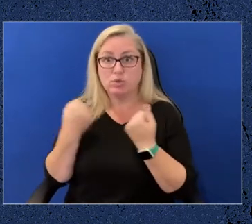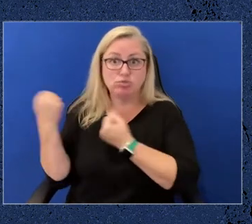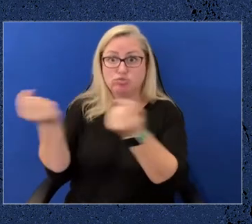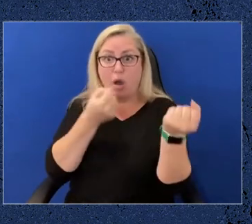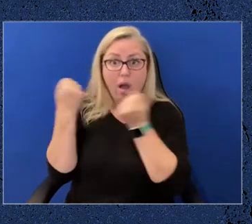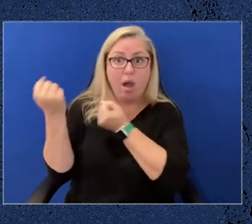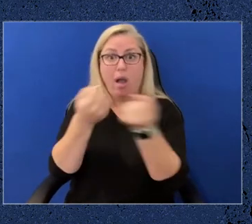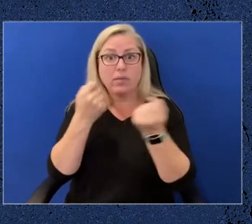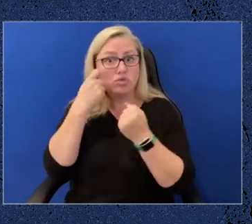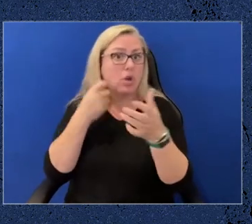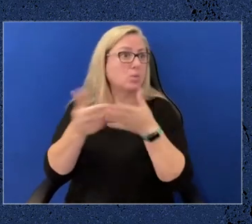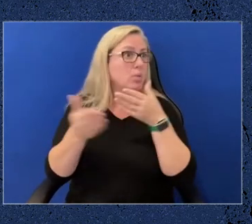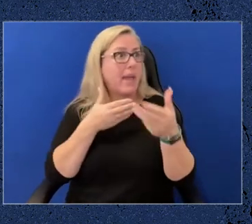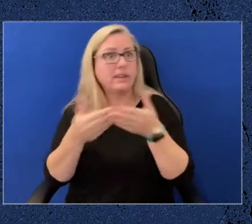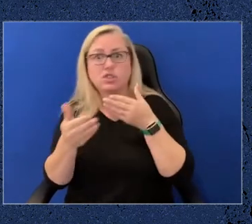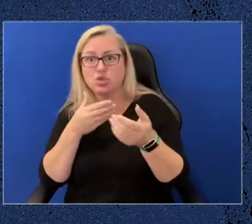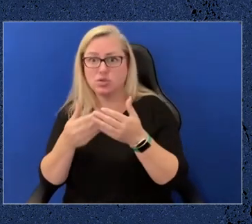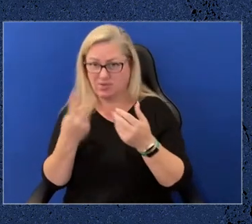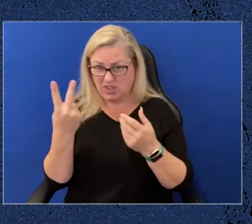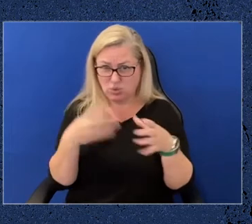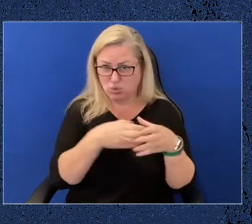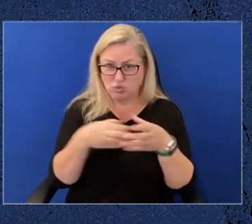forest trying to manage that whole area, you know? So